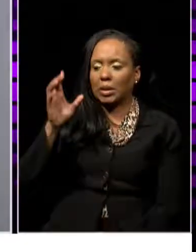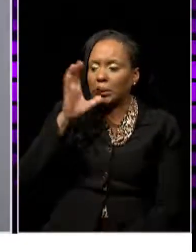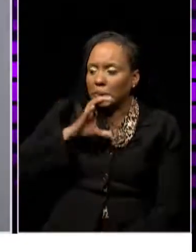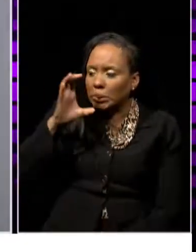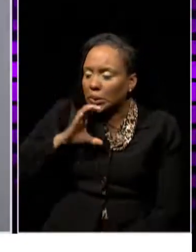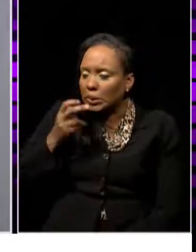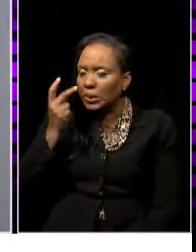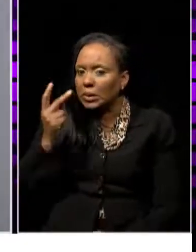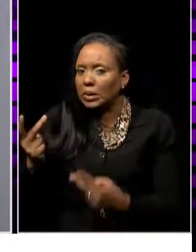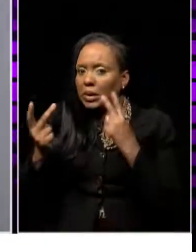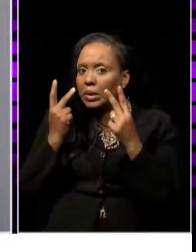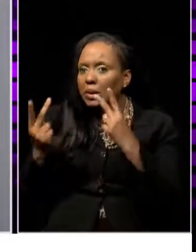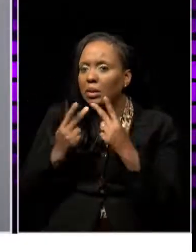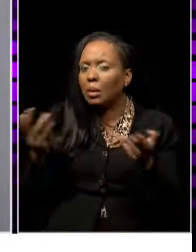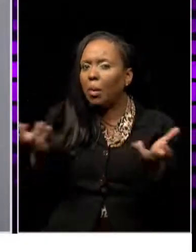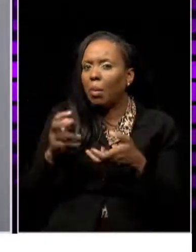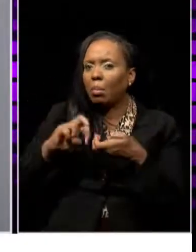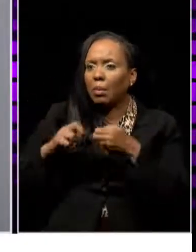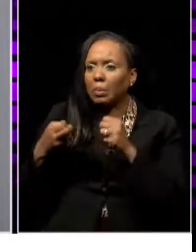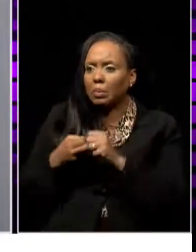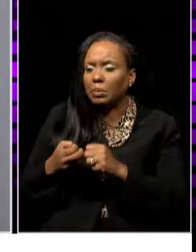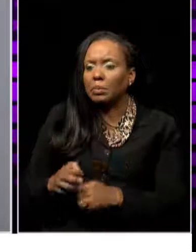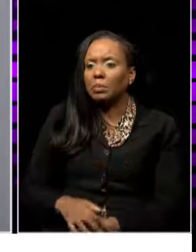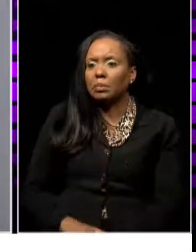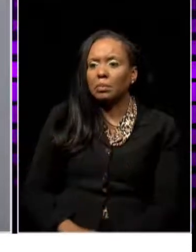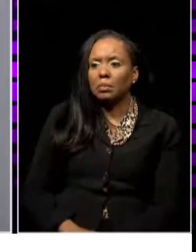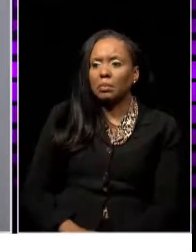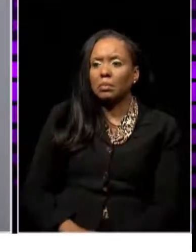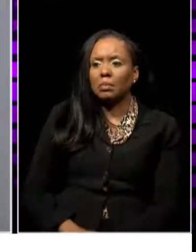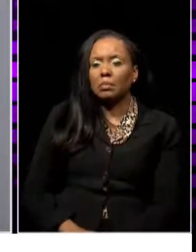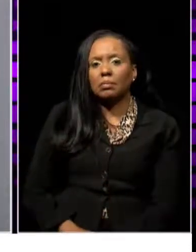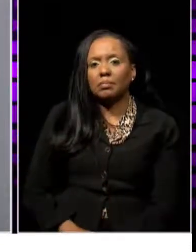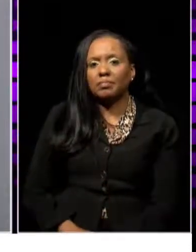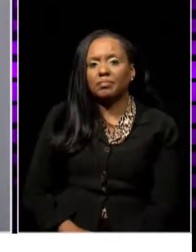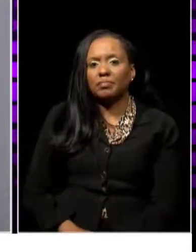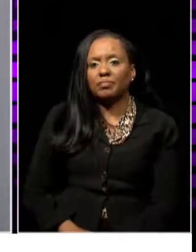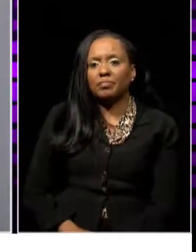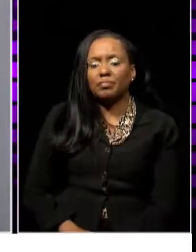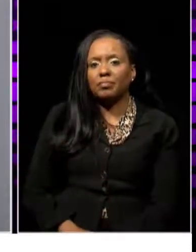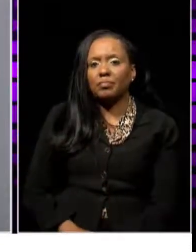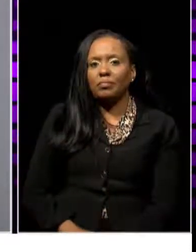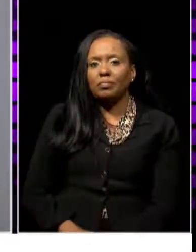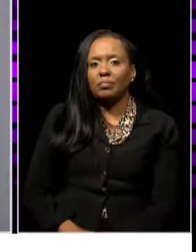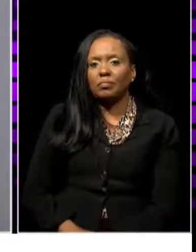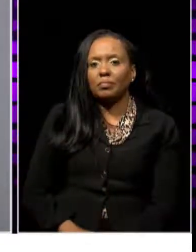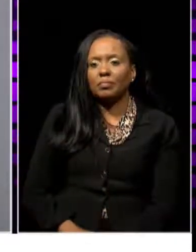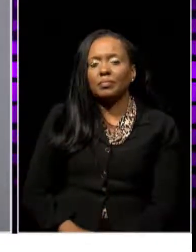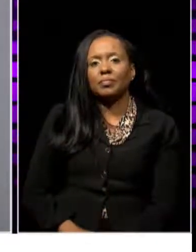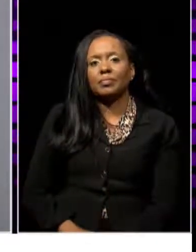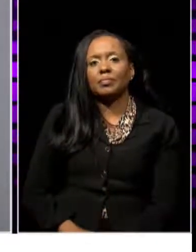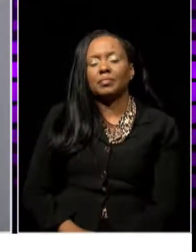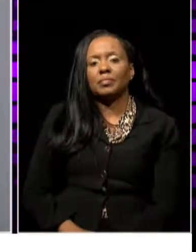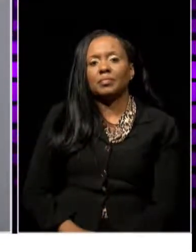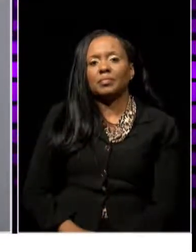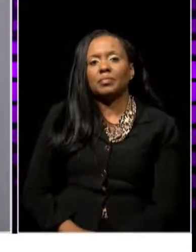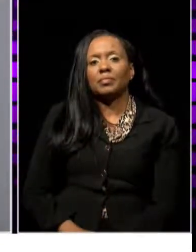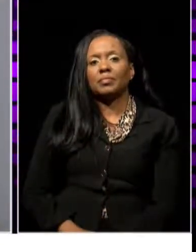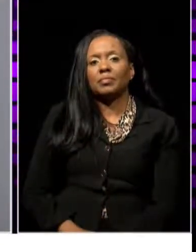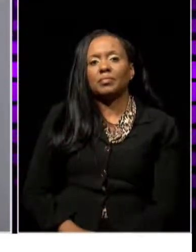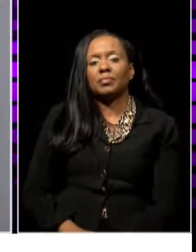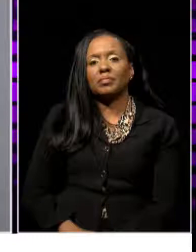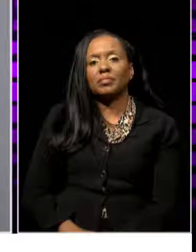and that means I have to be a part of the investigation with the ministry. So the ministry is looking